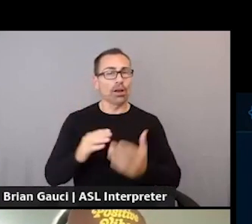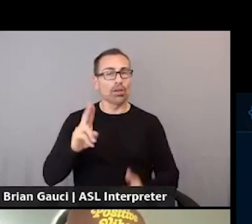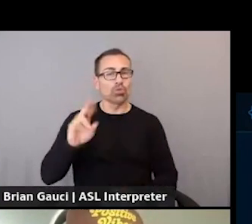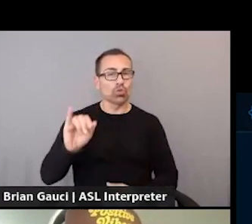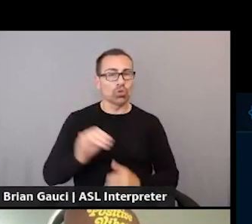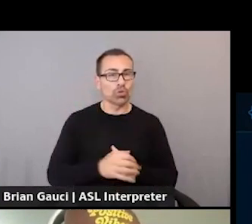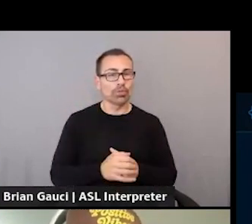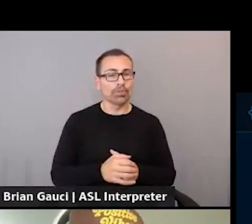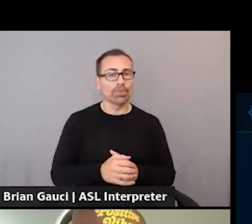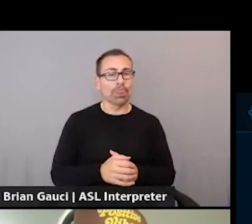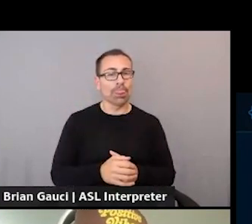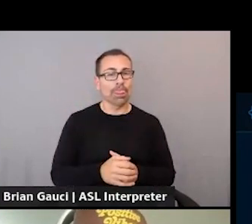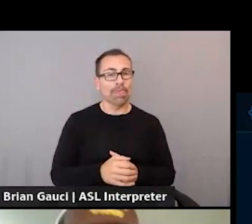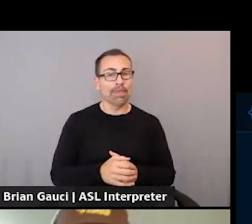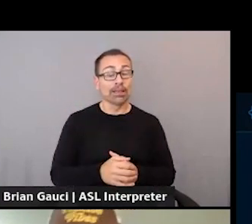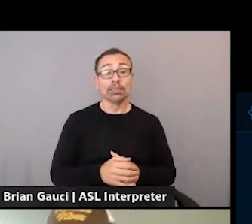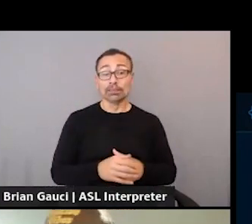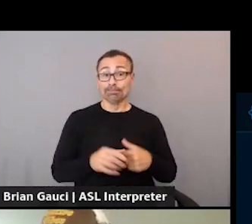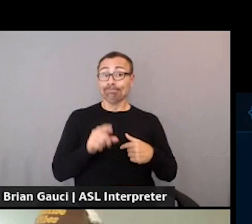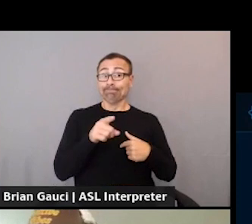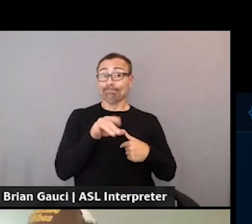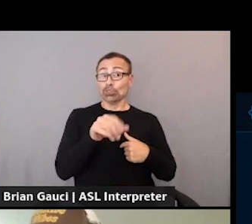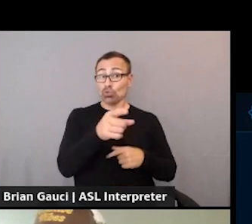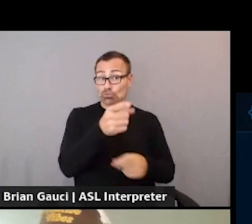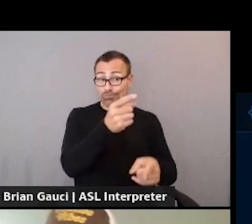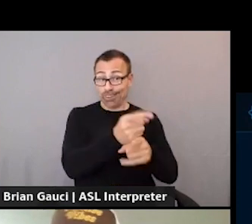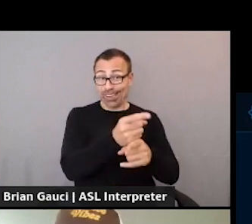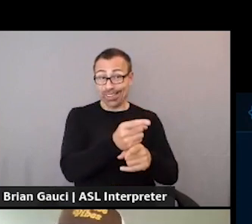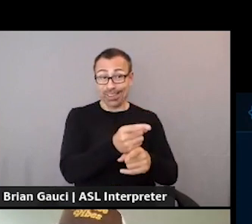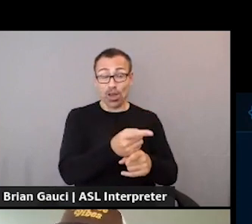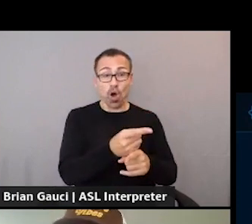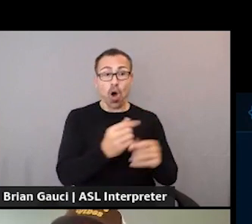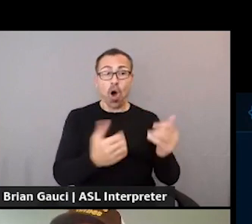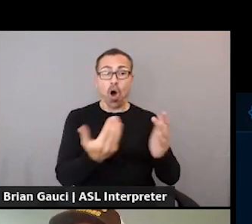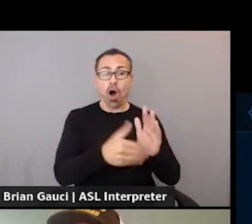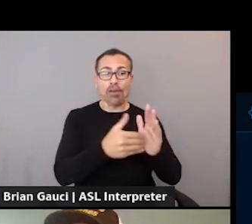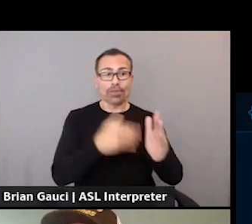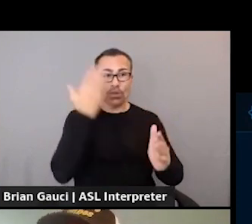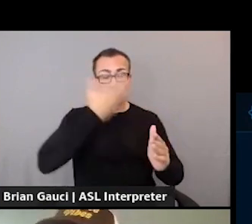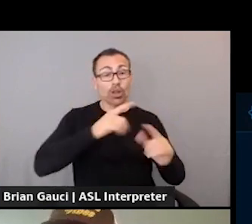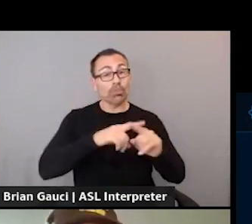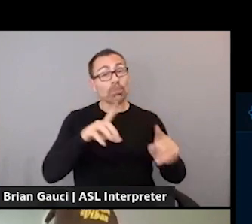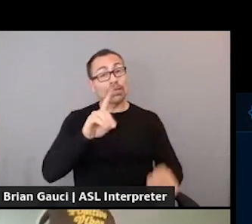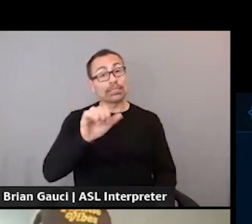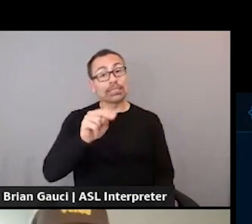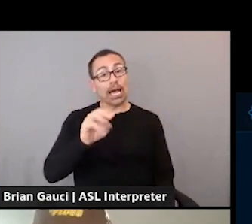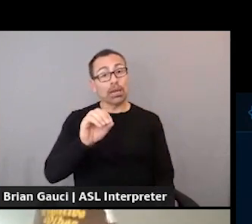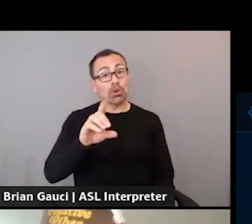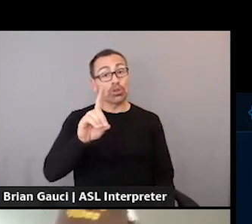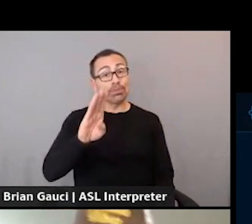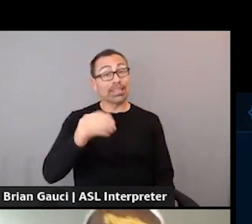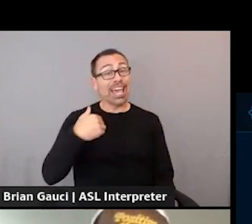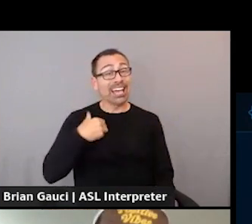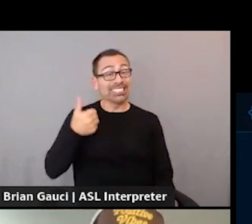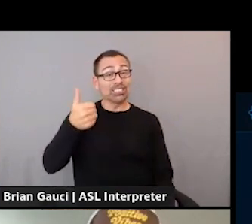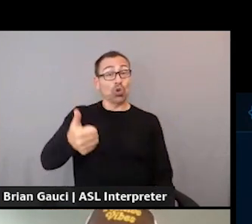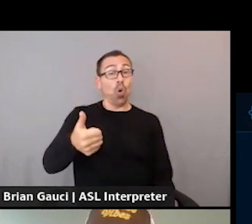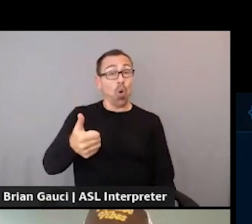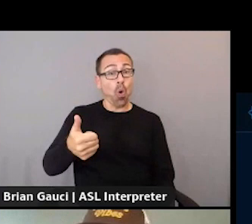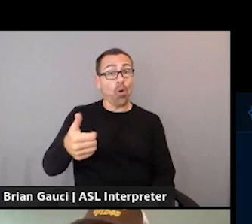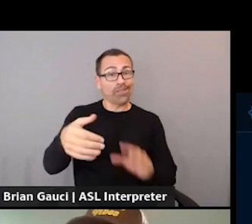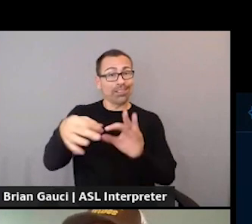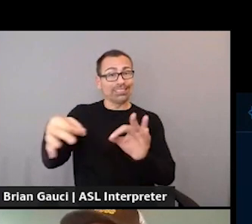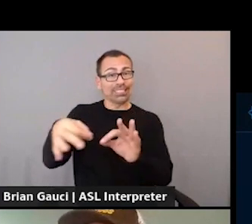It's actually underrated in the fact that you're right. DynamoDB has its own syntax for storing data. Right? AppSync